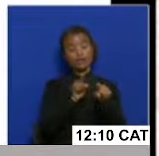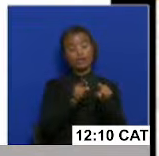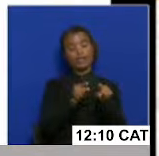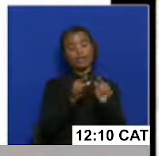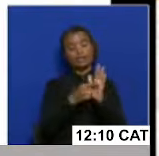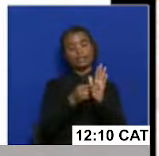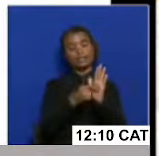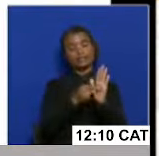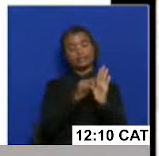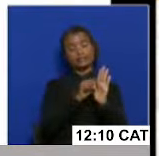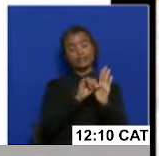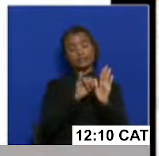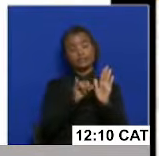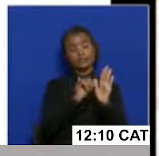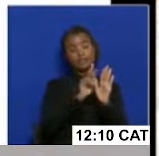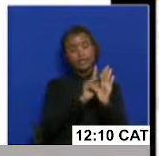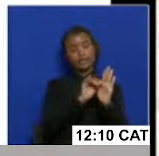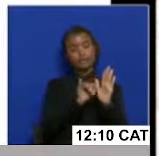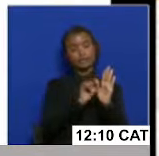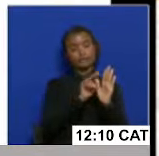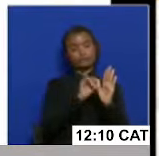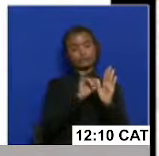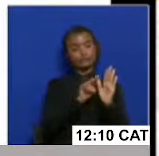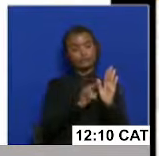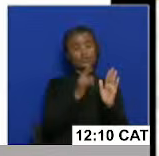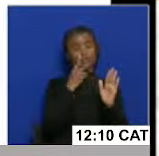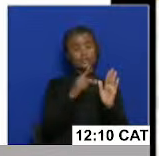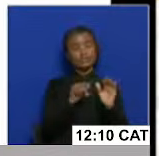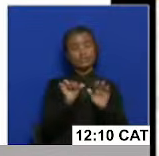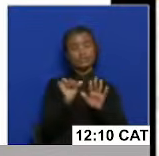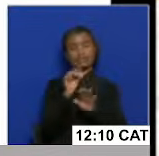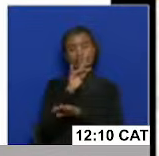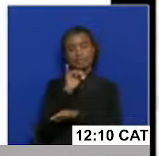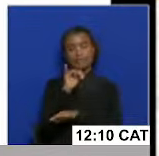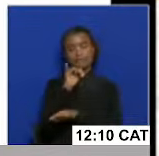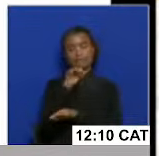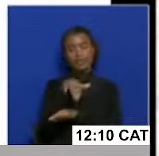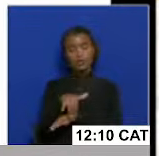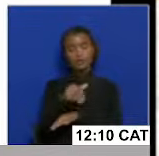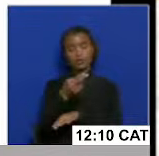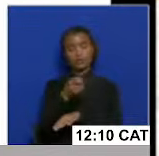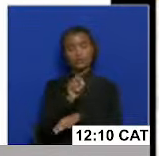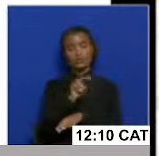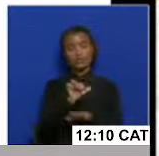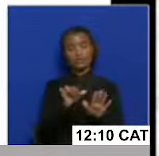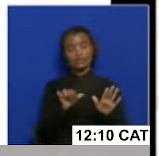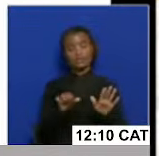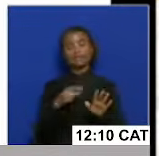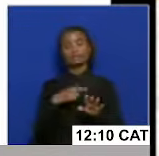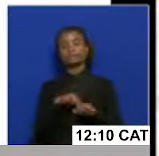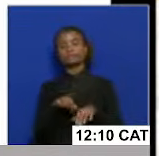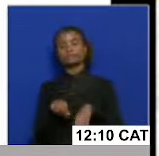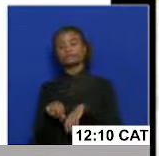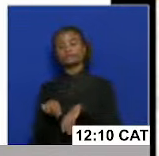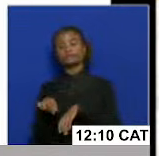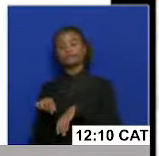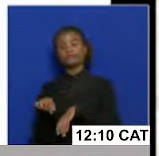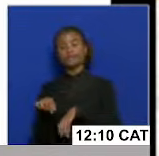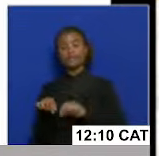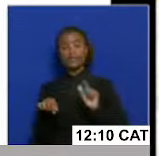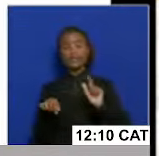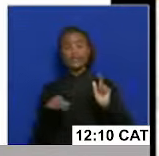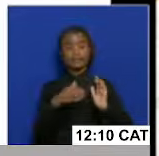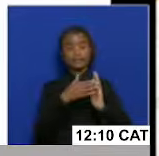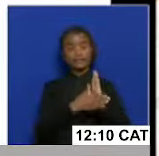2023. Yes, I do. And the first message on the left says, "Hi sister, it's Stoles